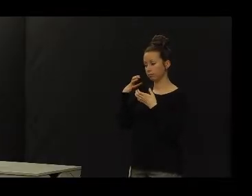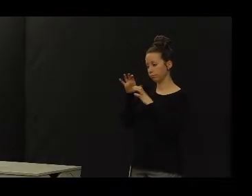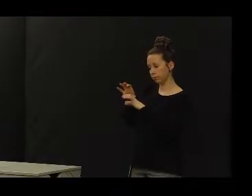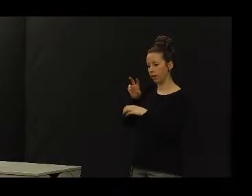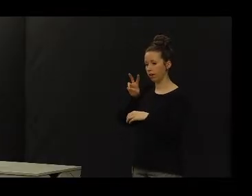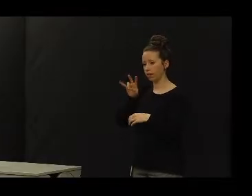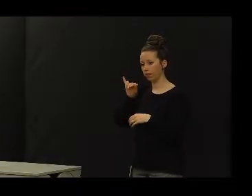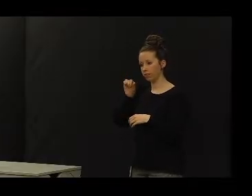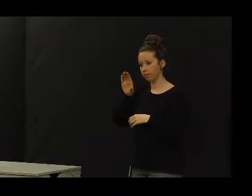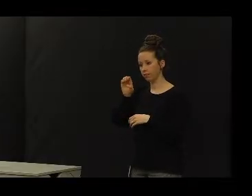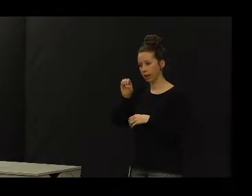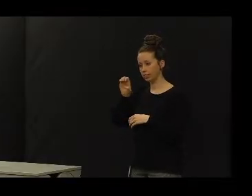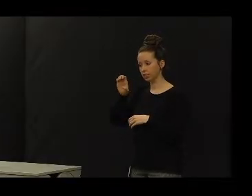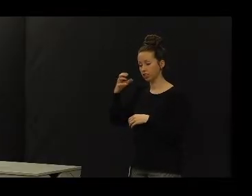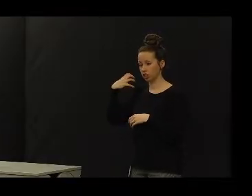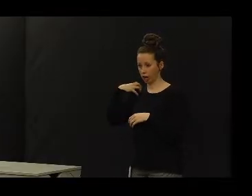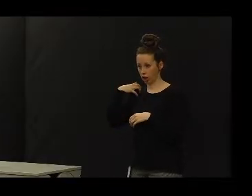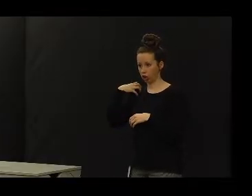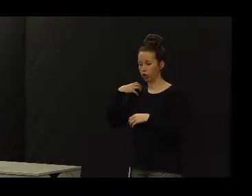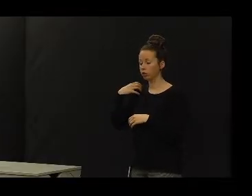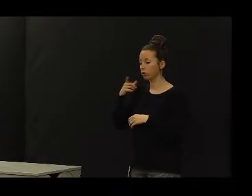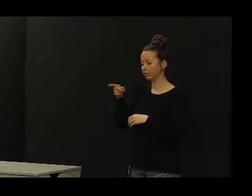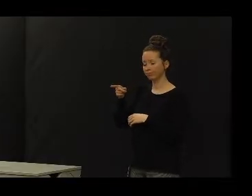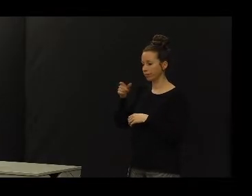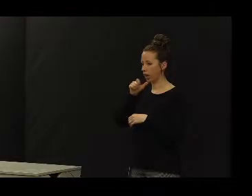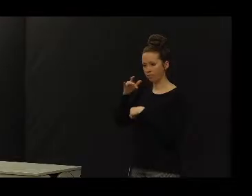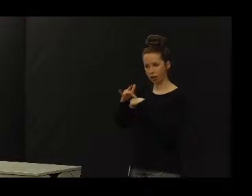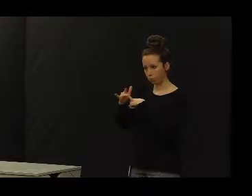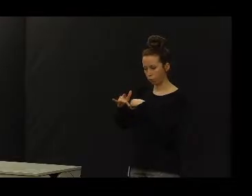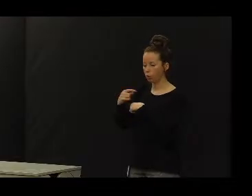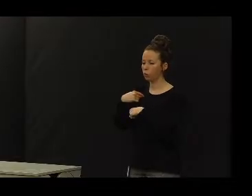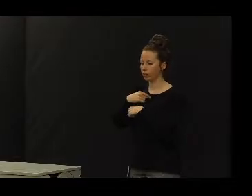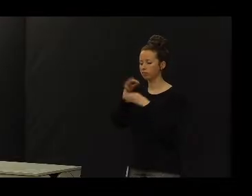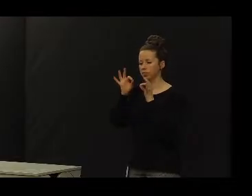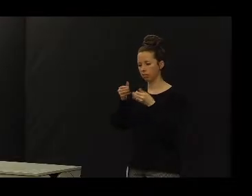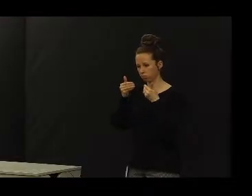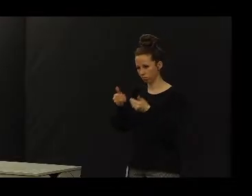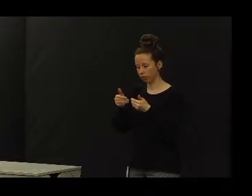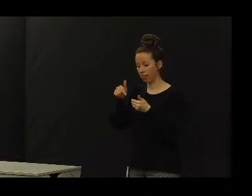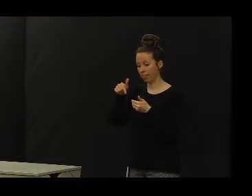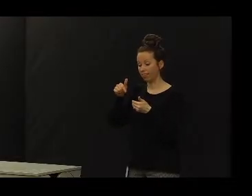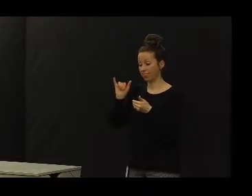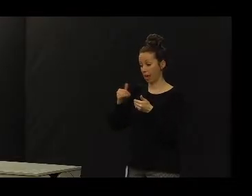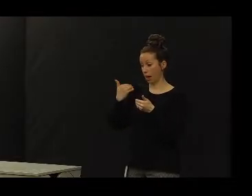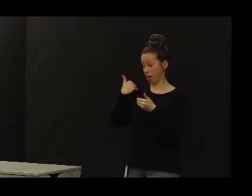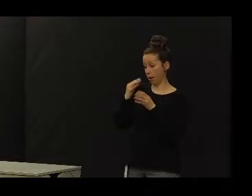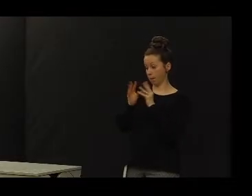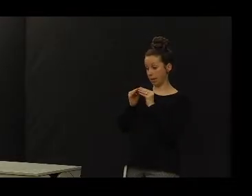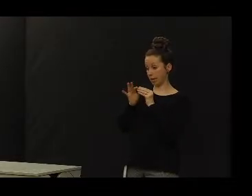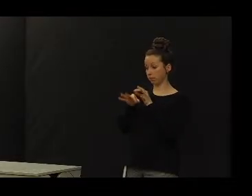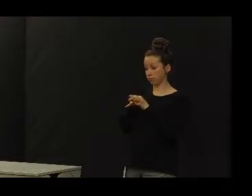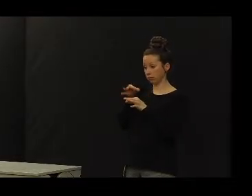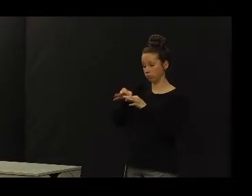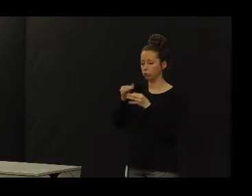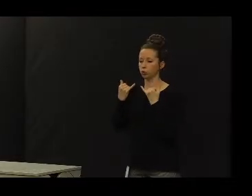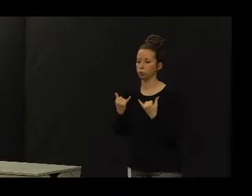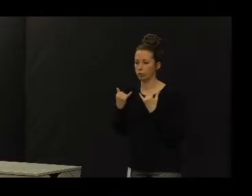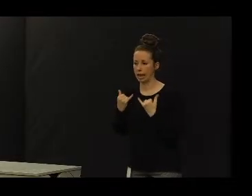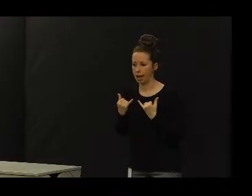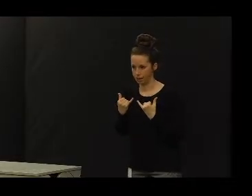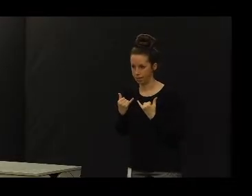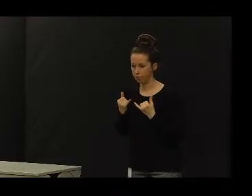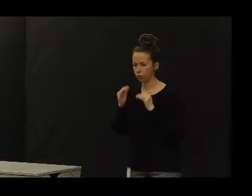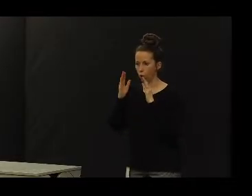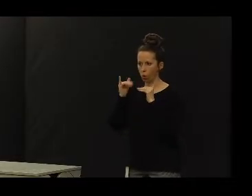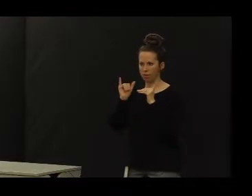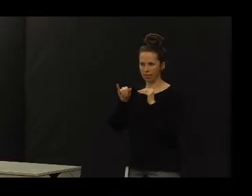that meeting. And so that's why we decided for the meeting to be rescheduled for today. Hopefully that cleared the